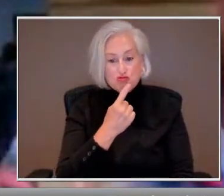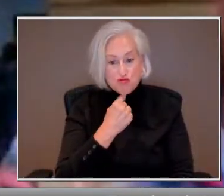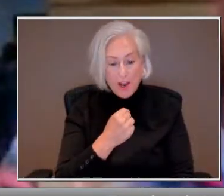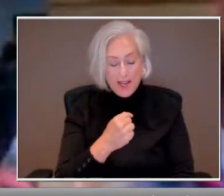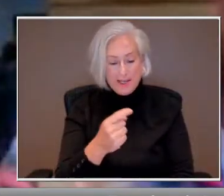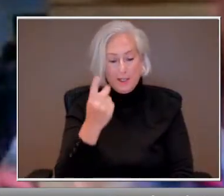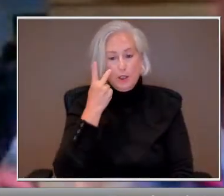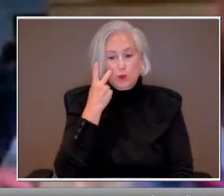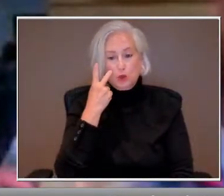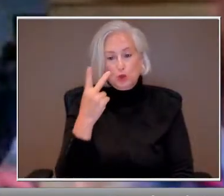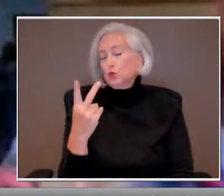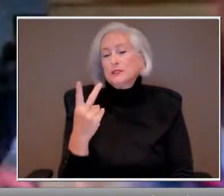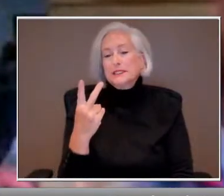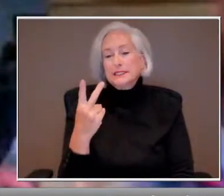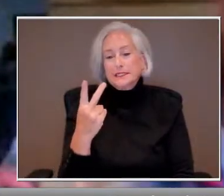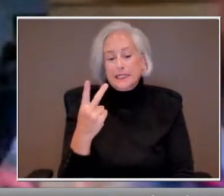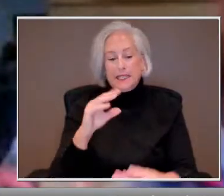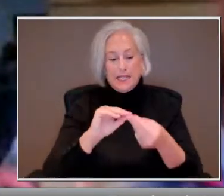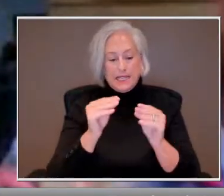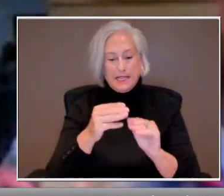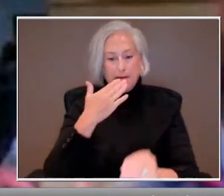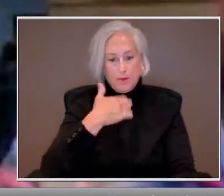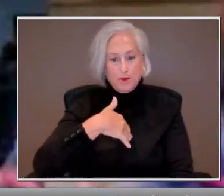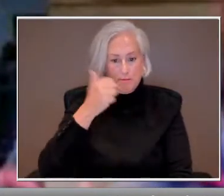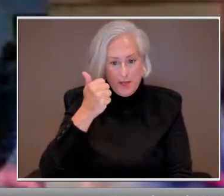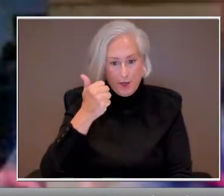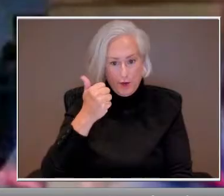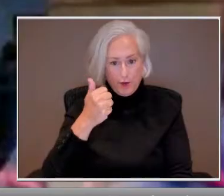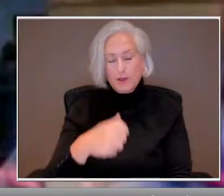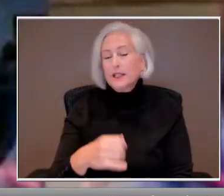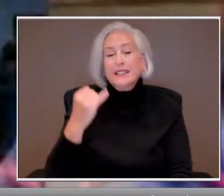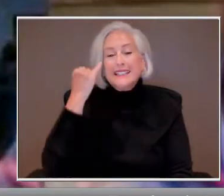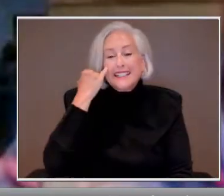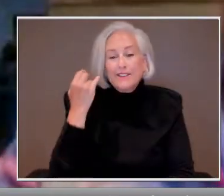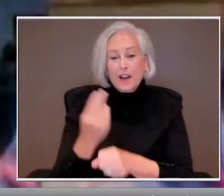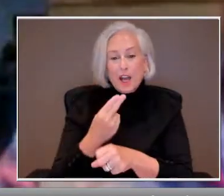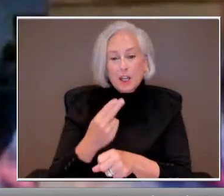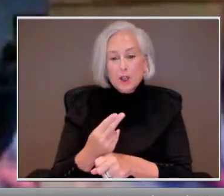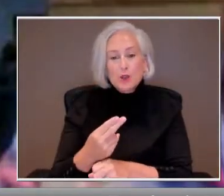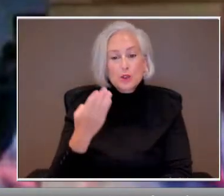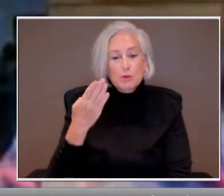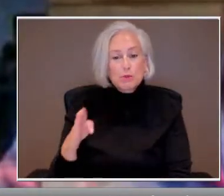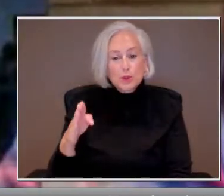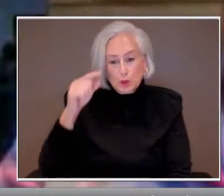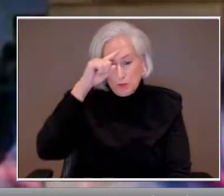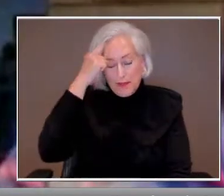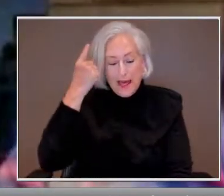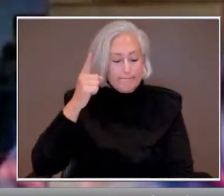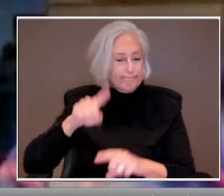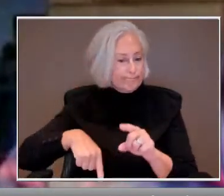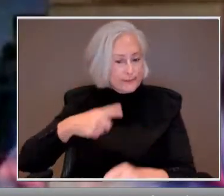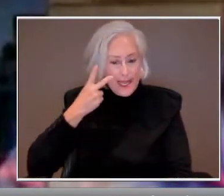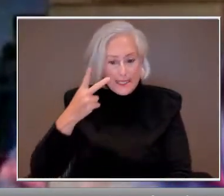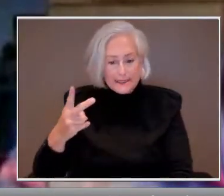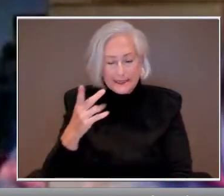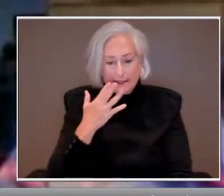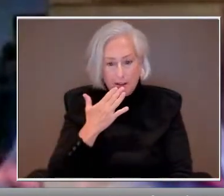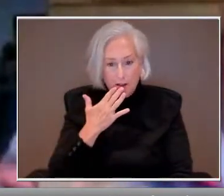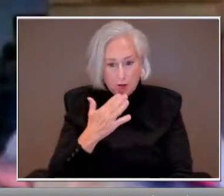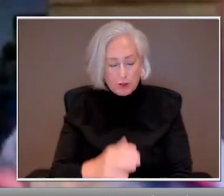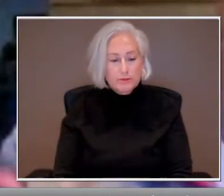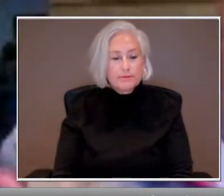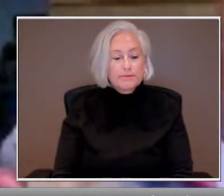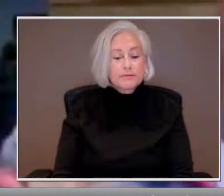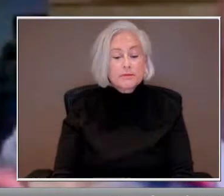my numbers in red. But when they're in blue and black, I don't get to see them. I do my blood pressure every